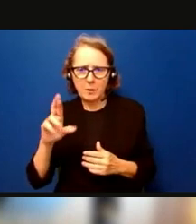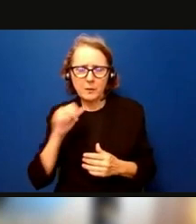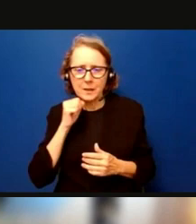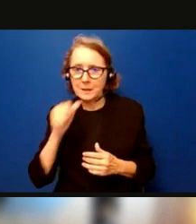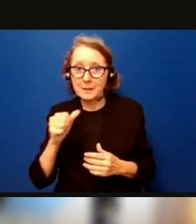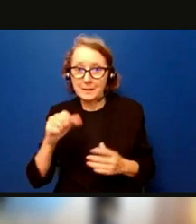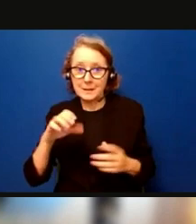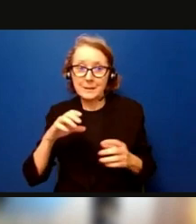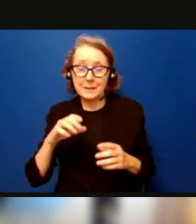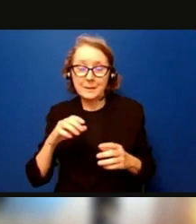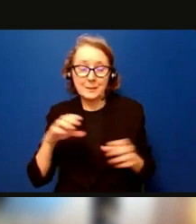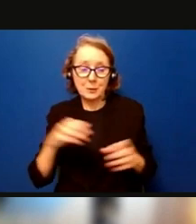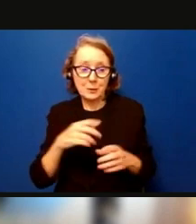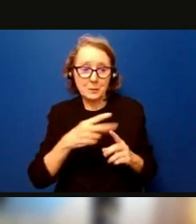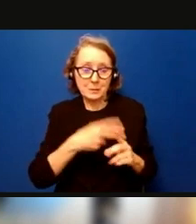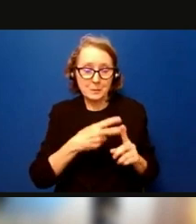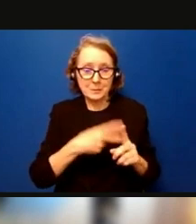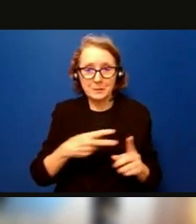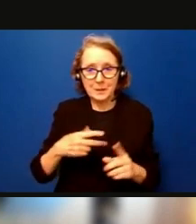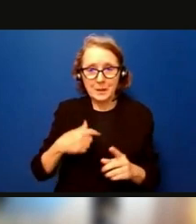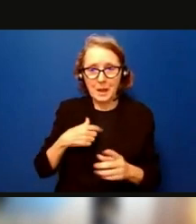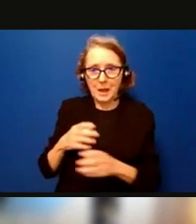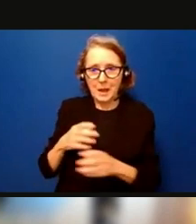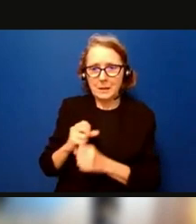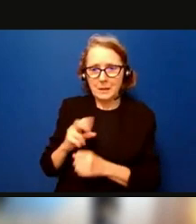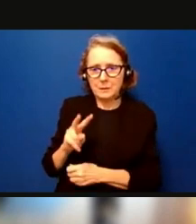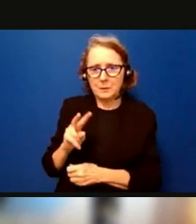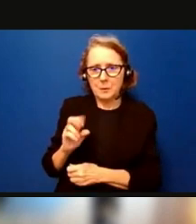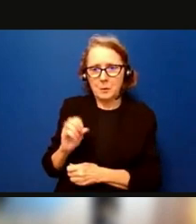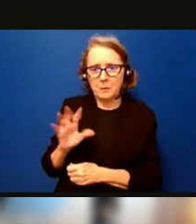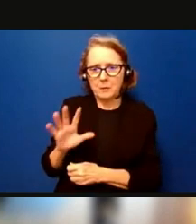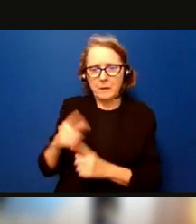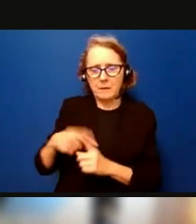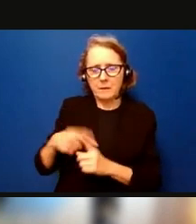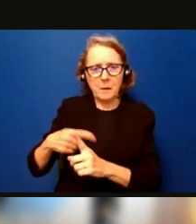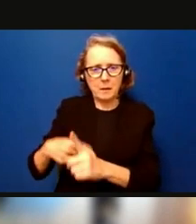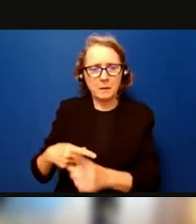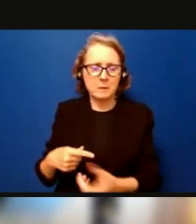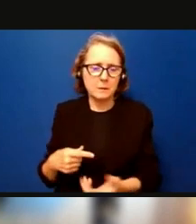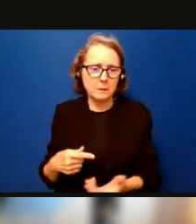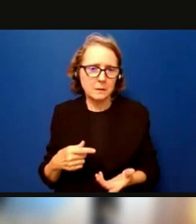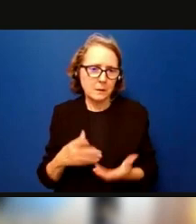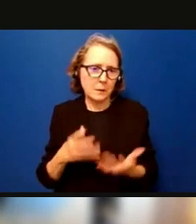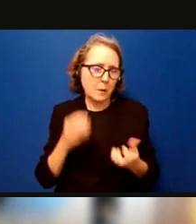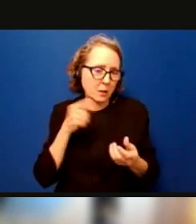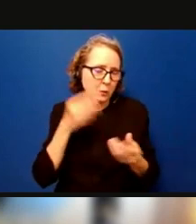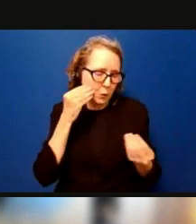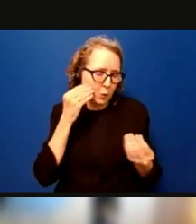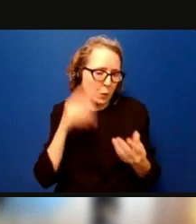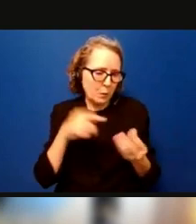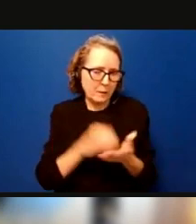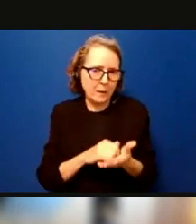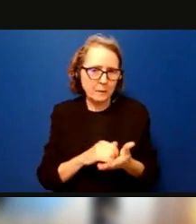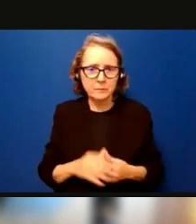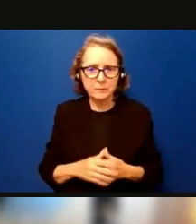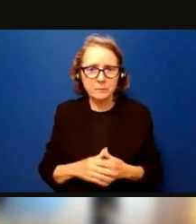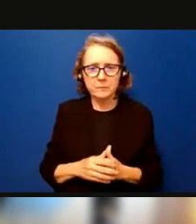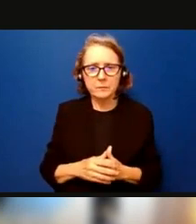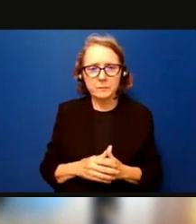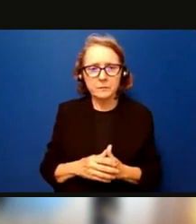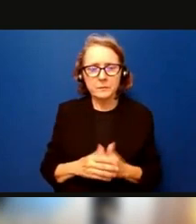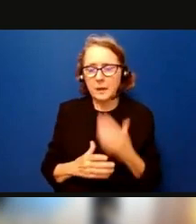billing. Mine's $3,205 every month. And so, anyway, I just want to make you aware of that. Mr.